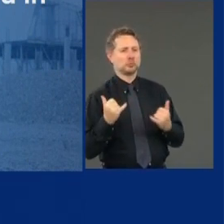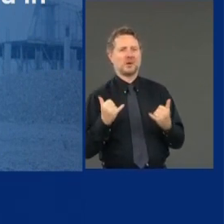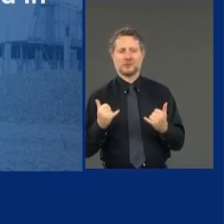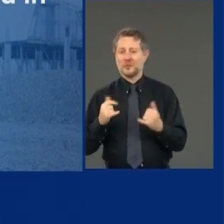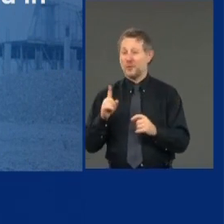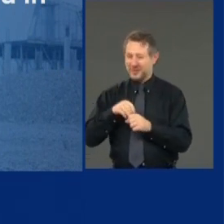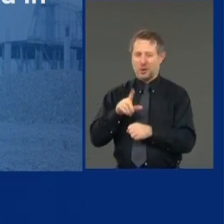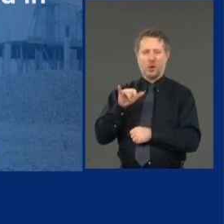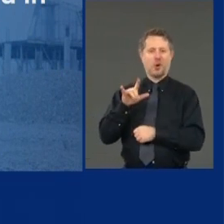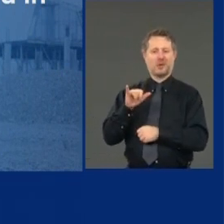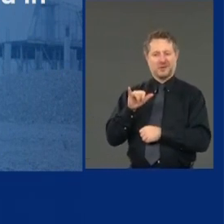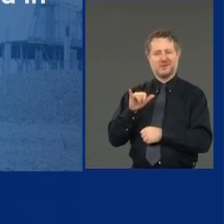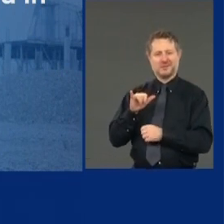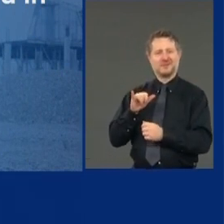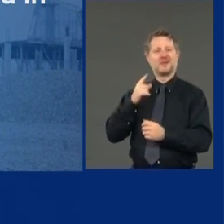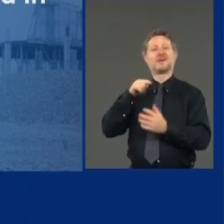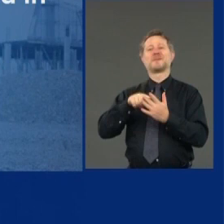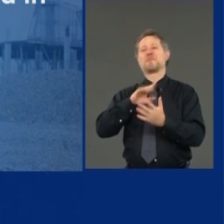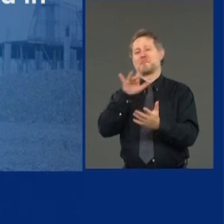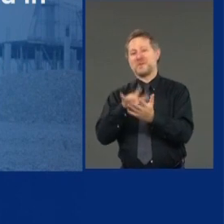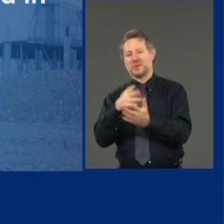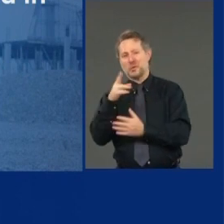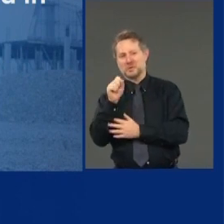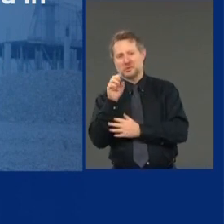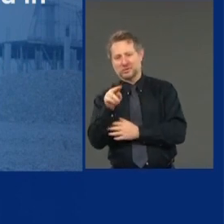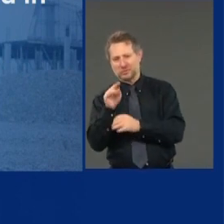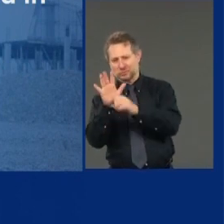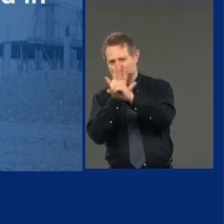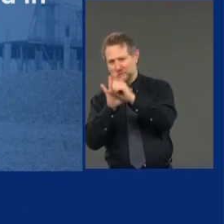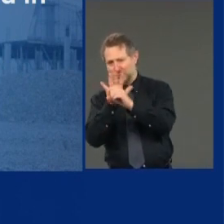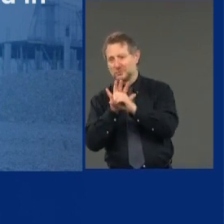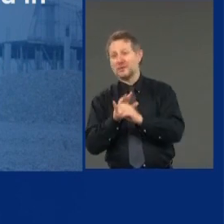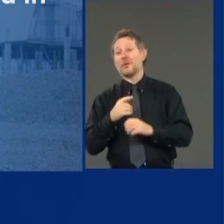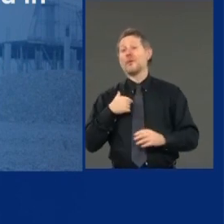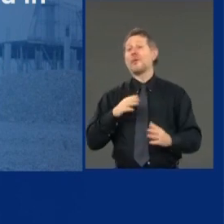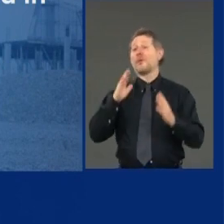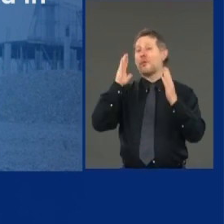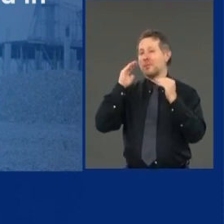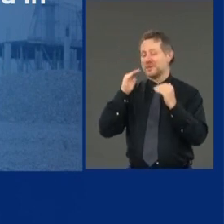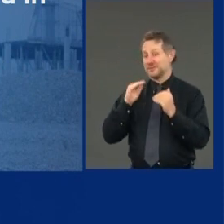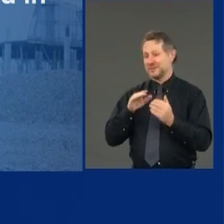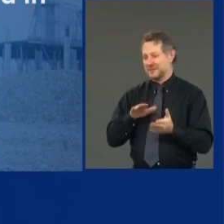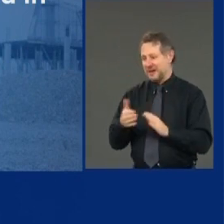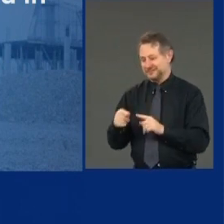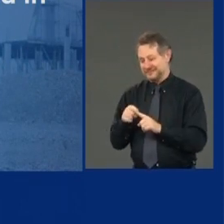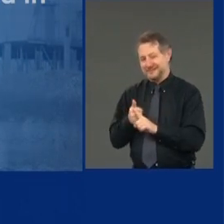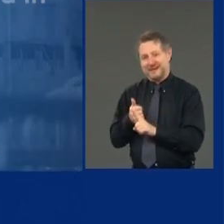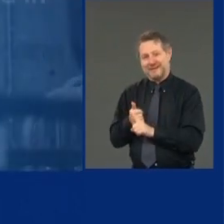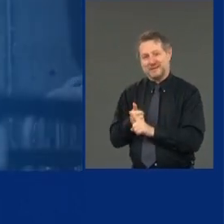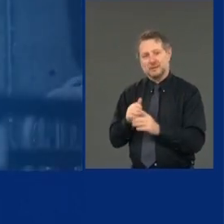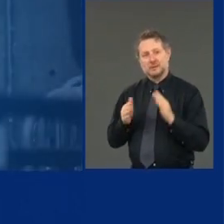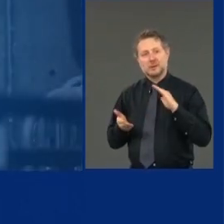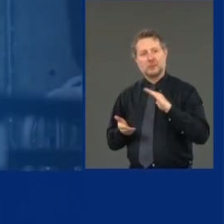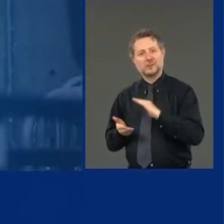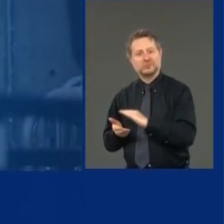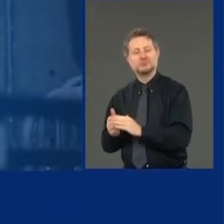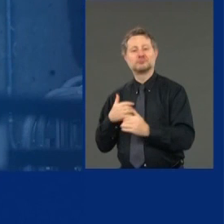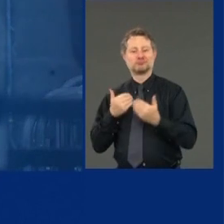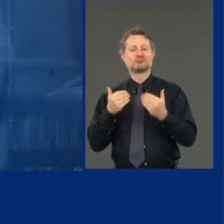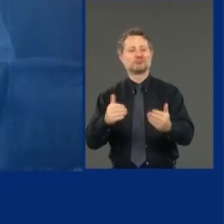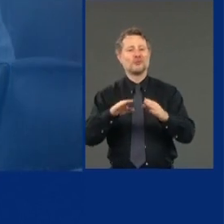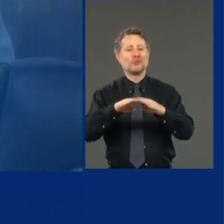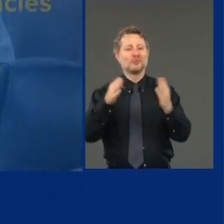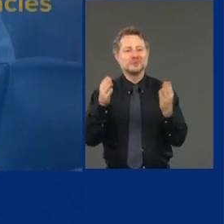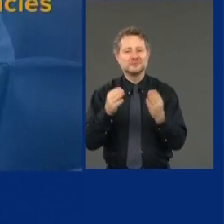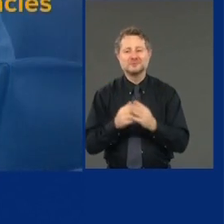Mid-Hudson. We're hopeful that the number of deaths continues to decline, and then they would be reopening this week.